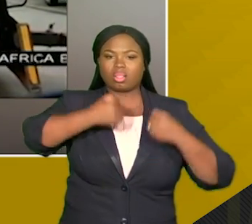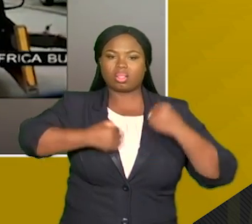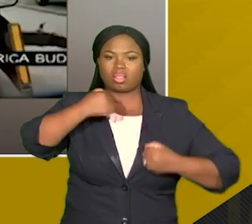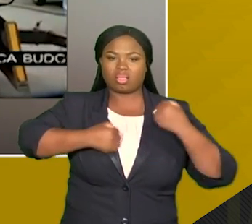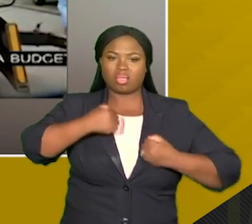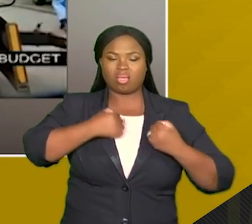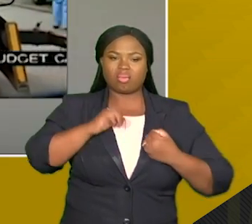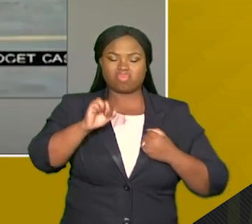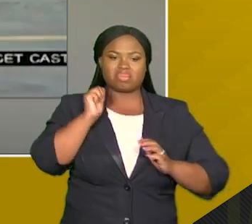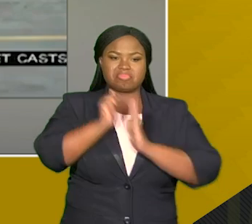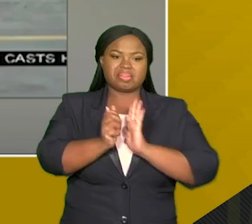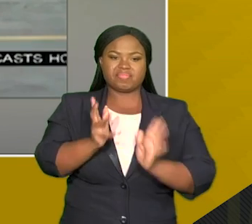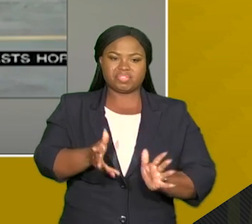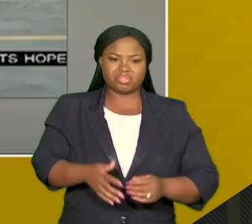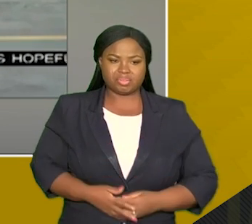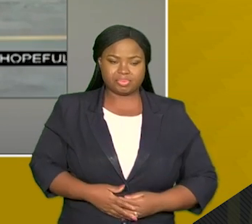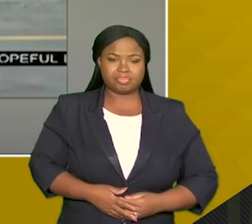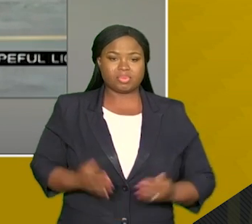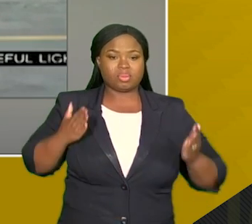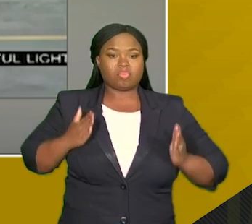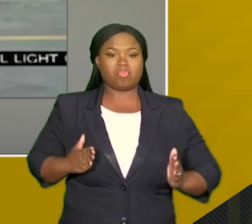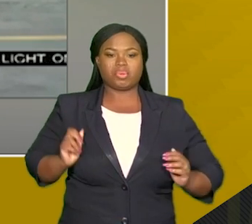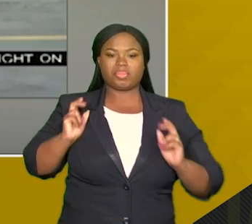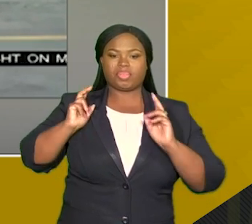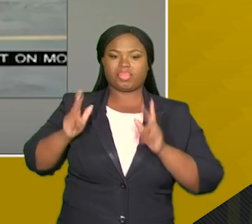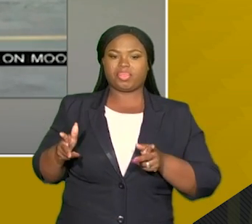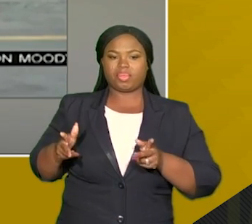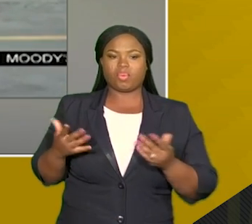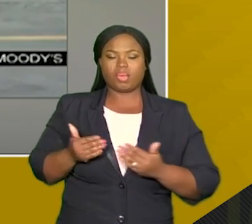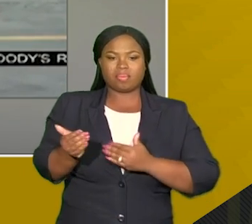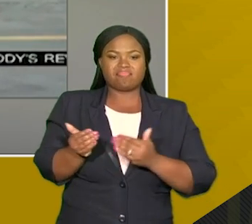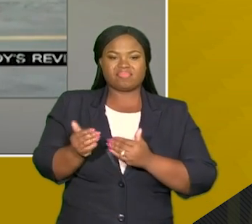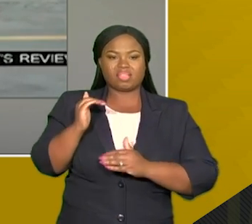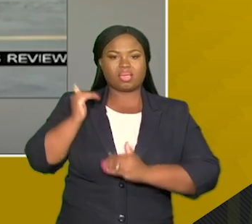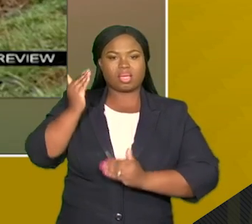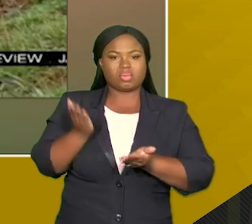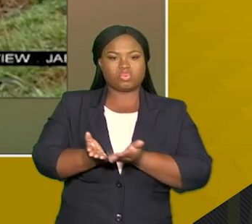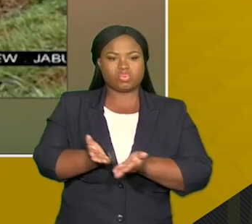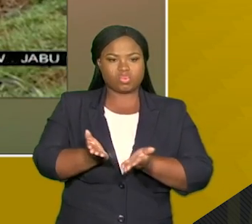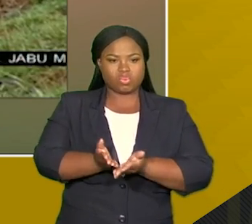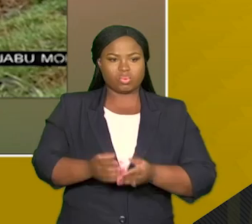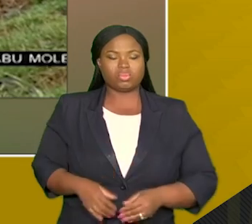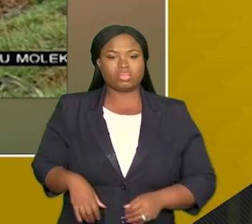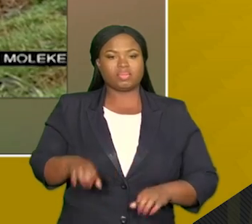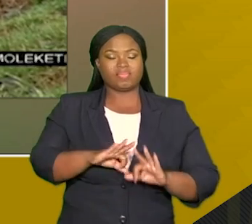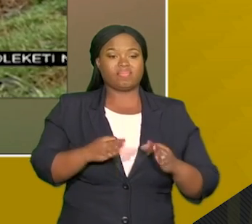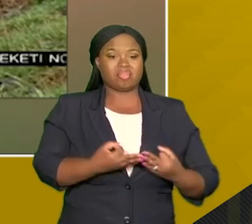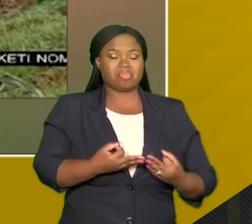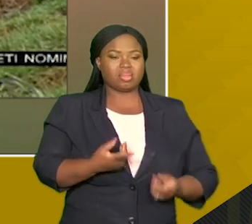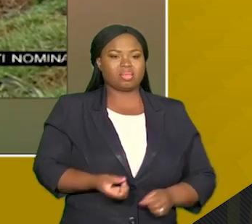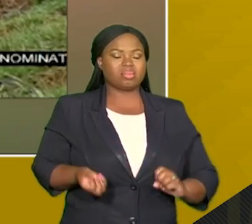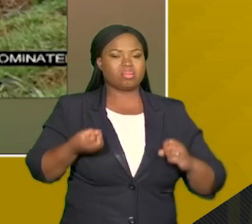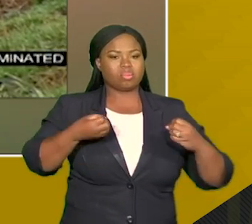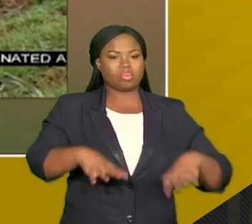vehicle and murdered. Their bodies were dumped next to a nearby high school. The Njeku family